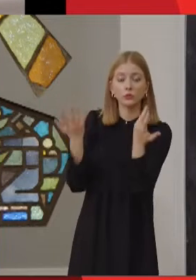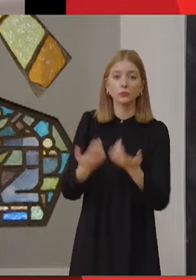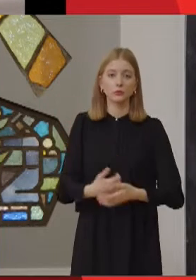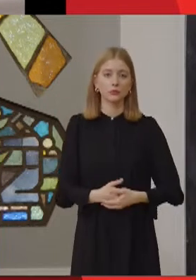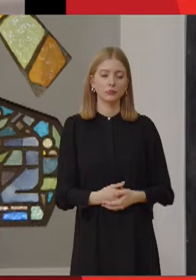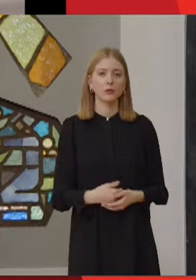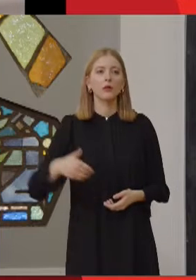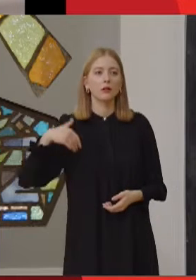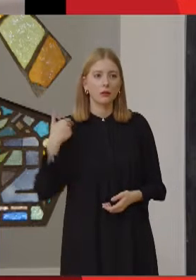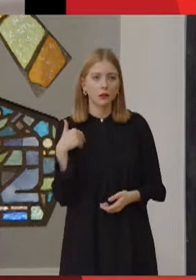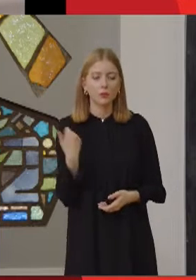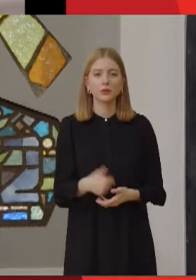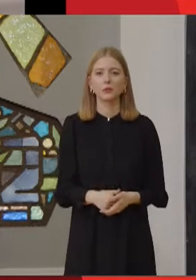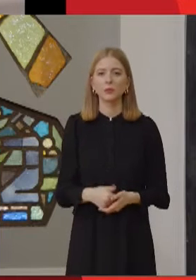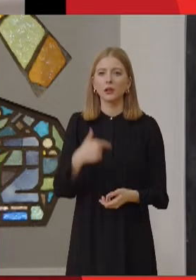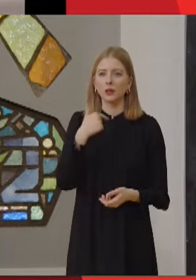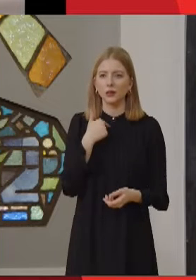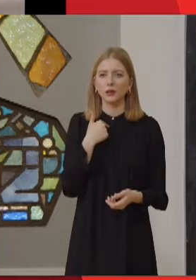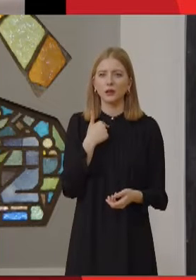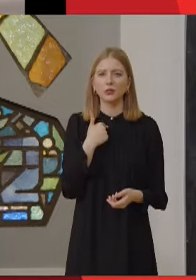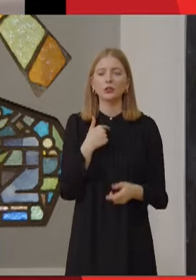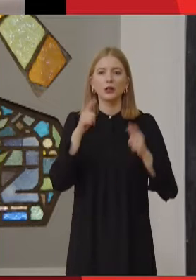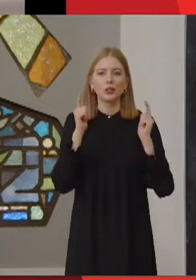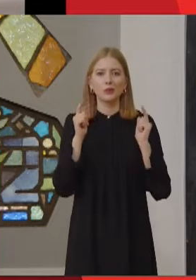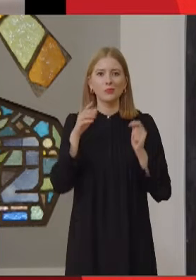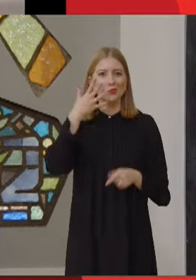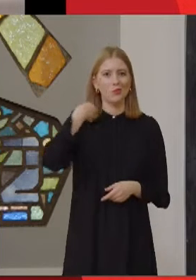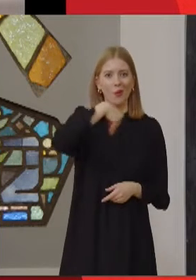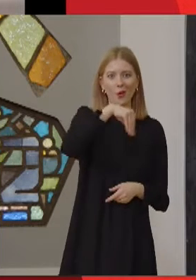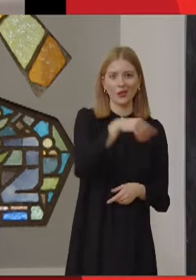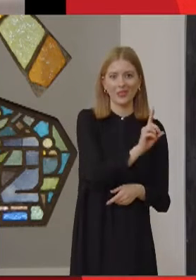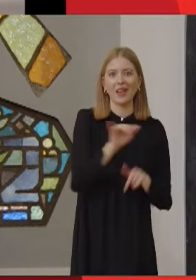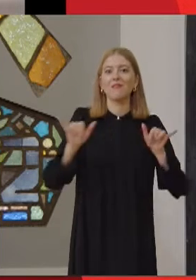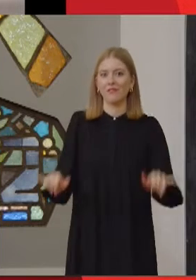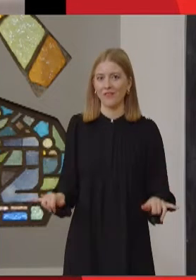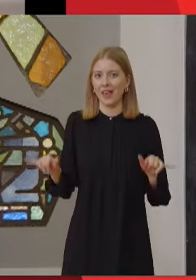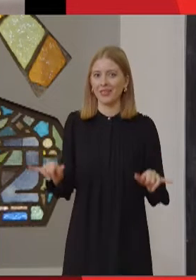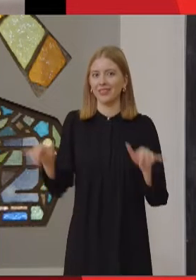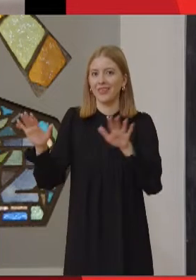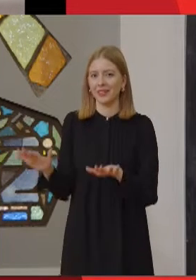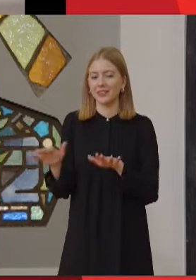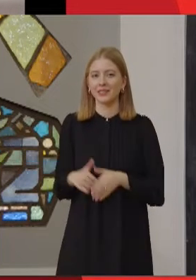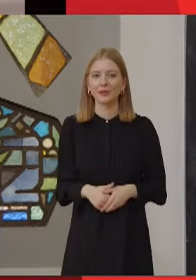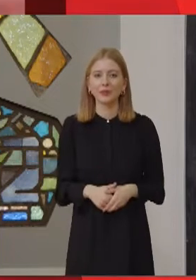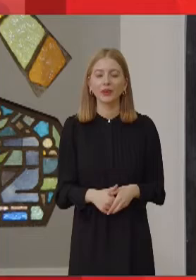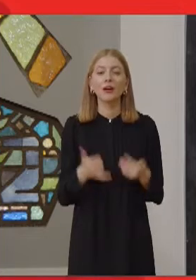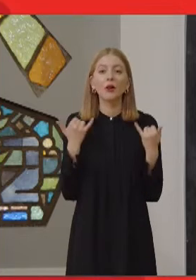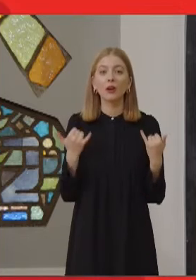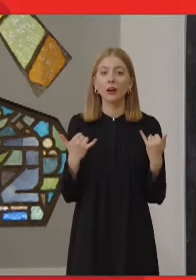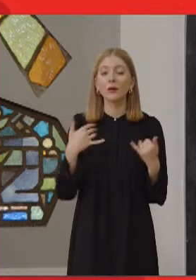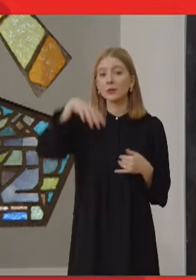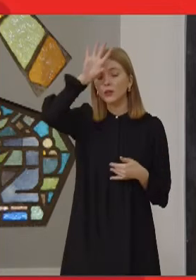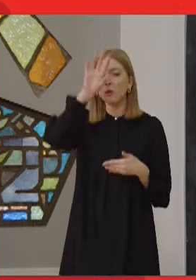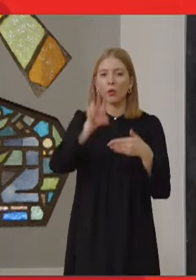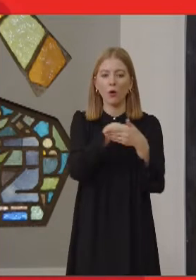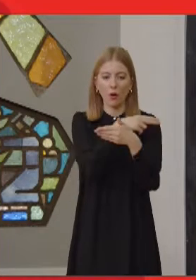of courage as well as other aspects? Well, I am not in Moldova. I am in Venice and the Venice